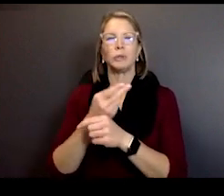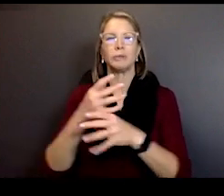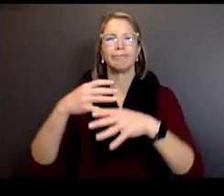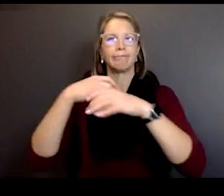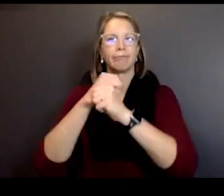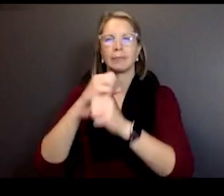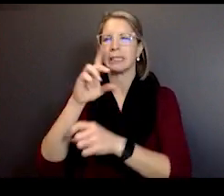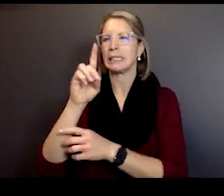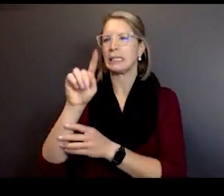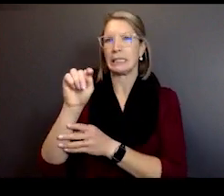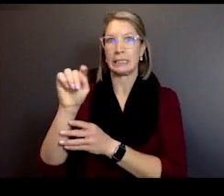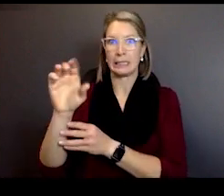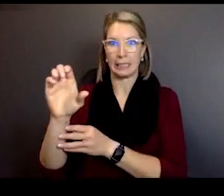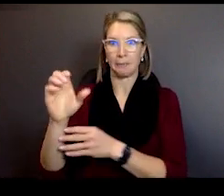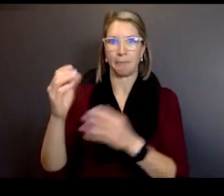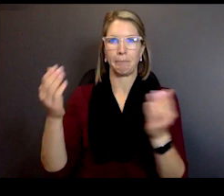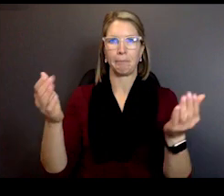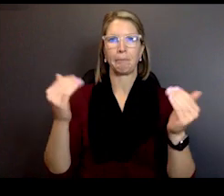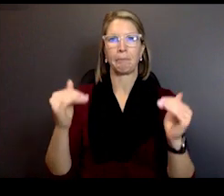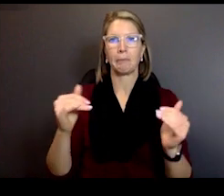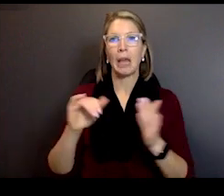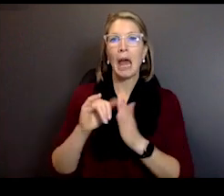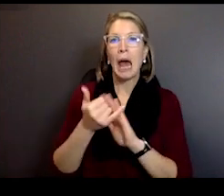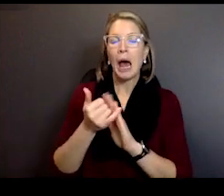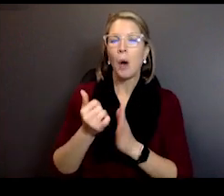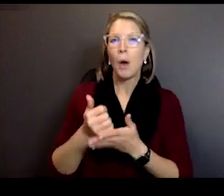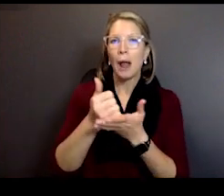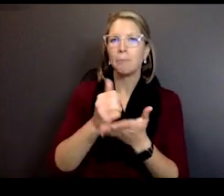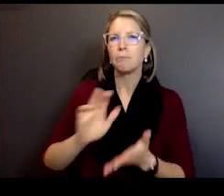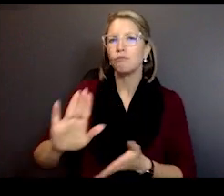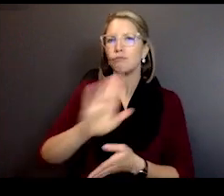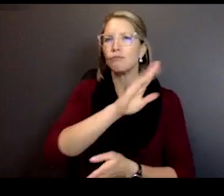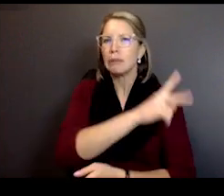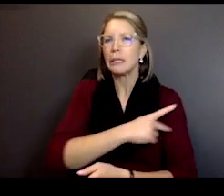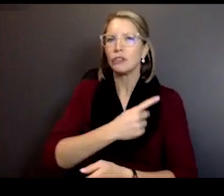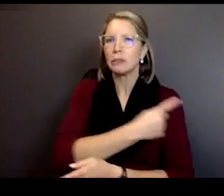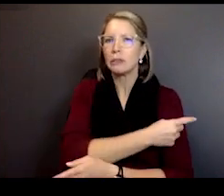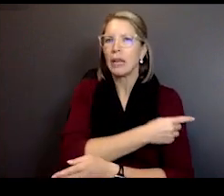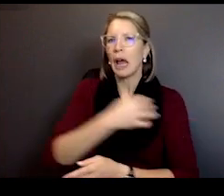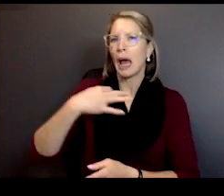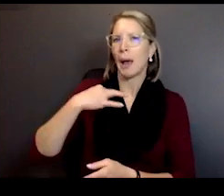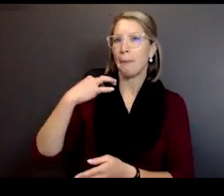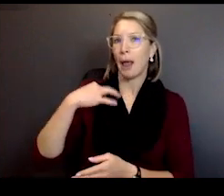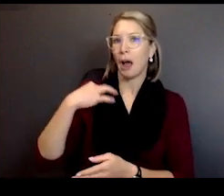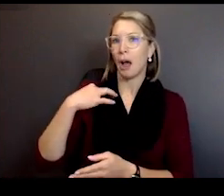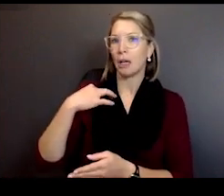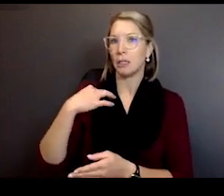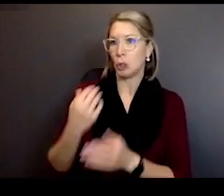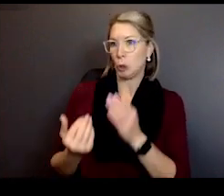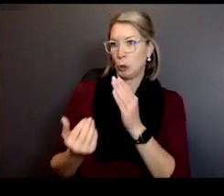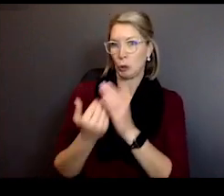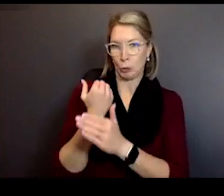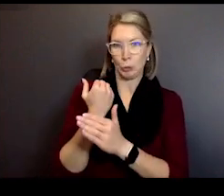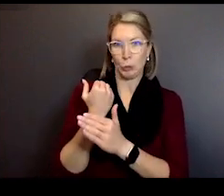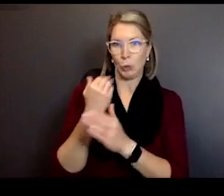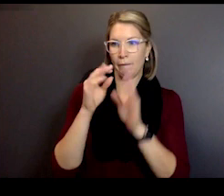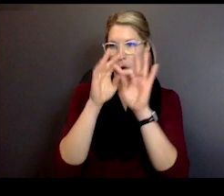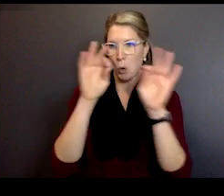DTC. We will be covering how you can help your patients apply for the DTC using the new